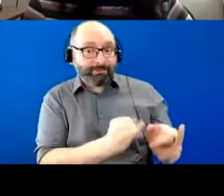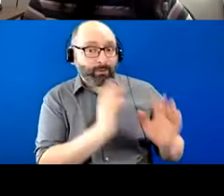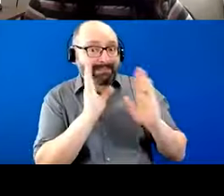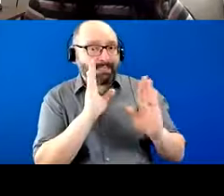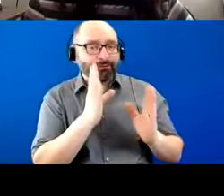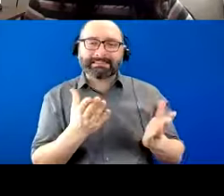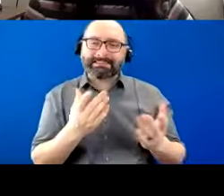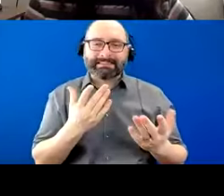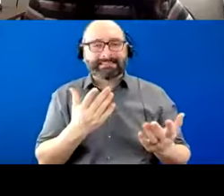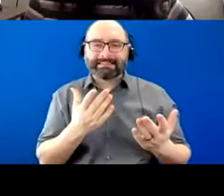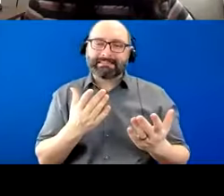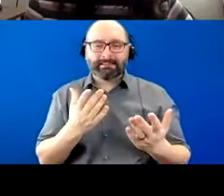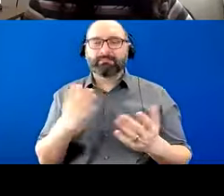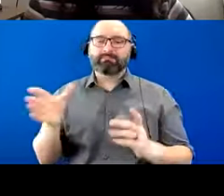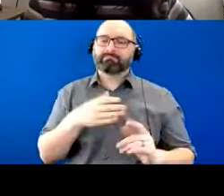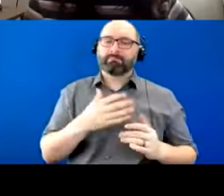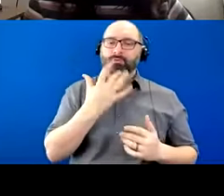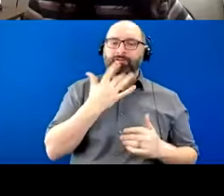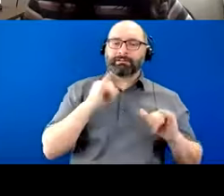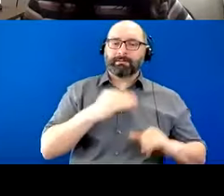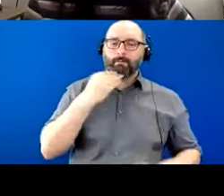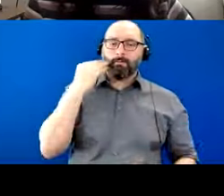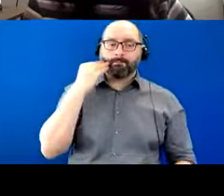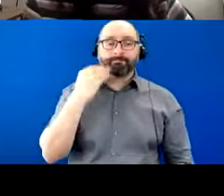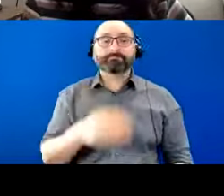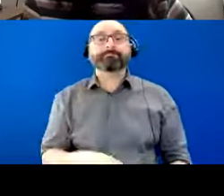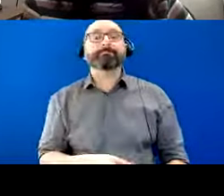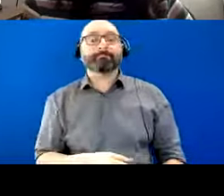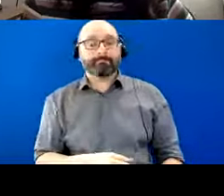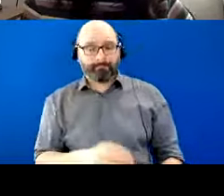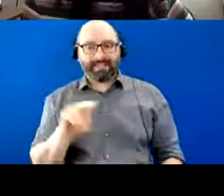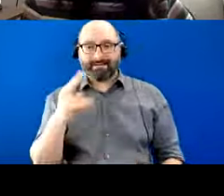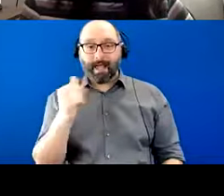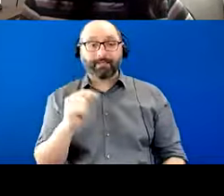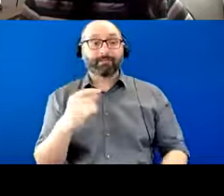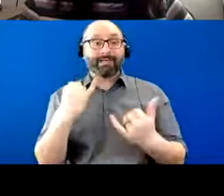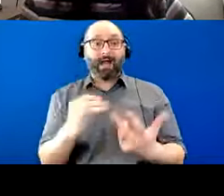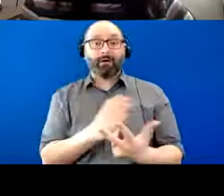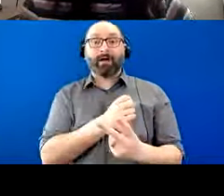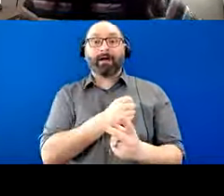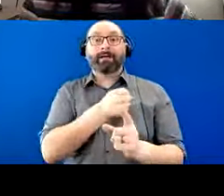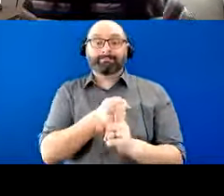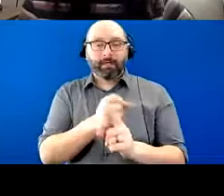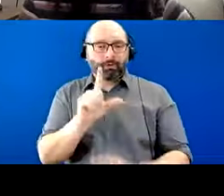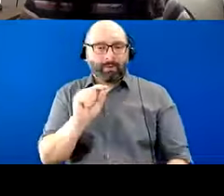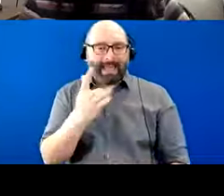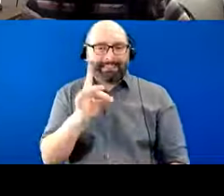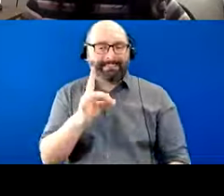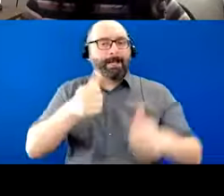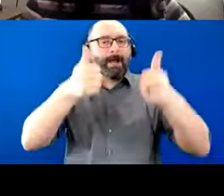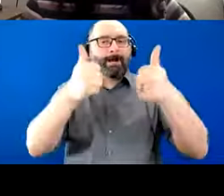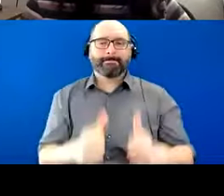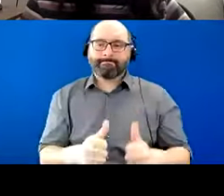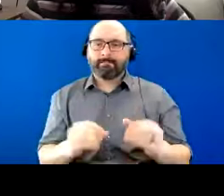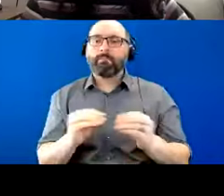So as we kind of go through, in 2018, he started to decline a lot more. So he had repeated